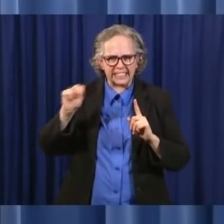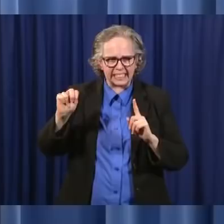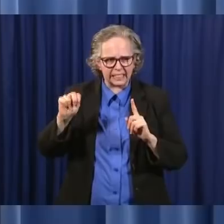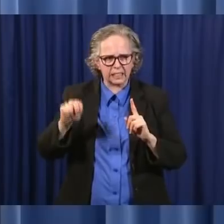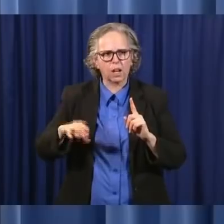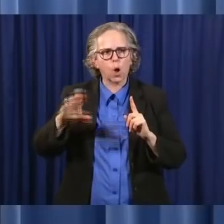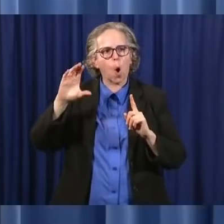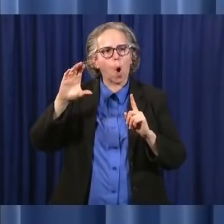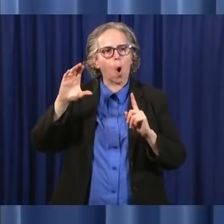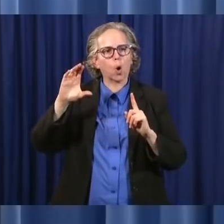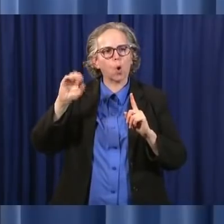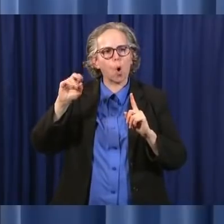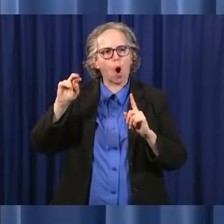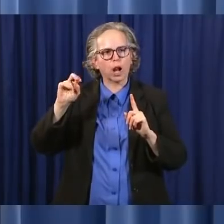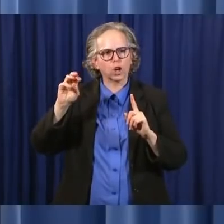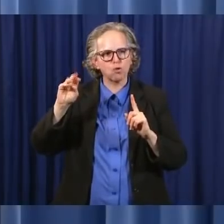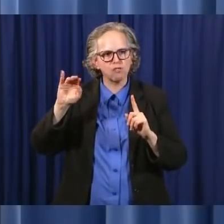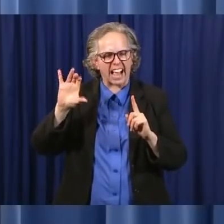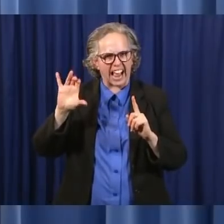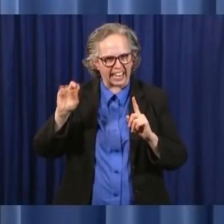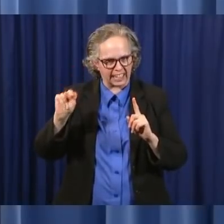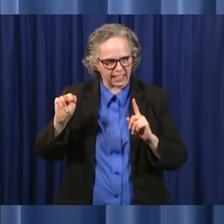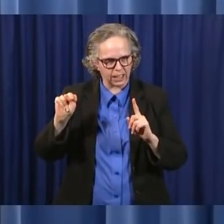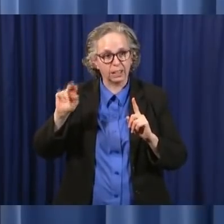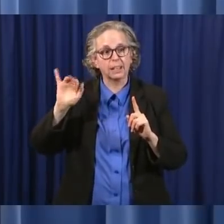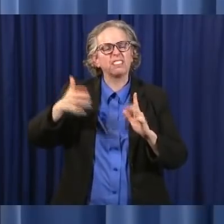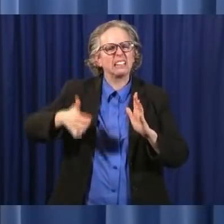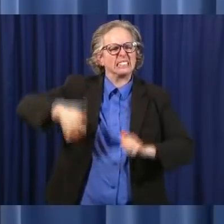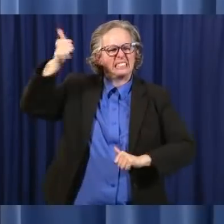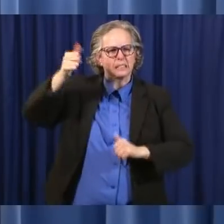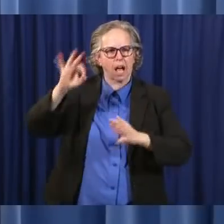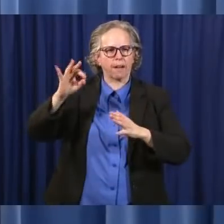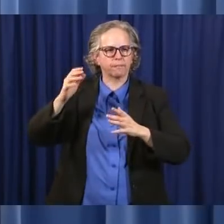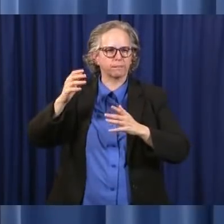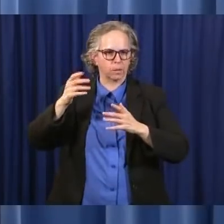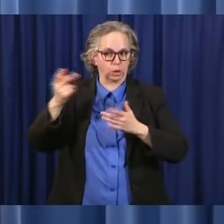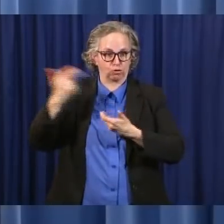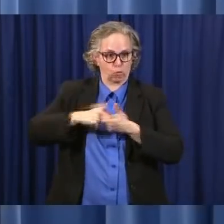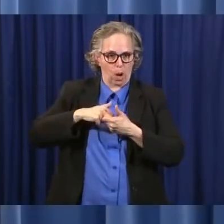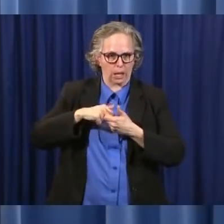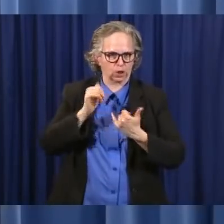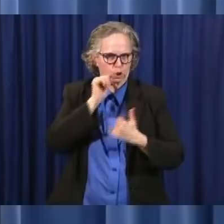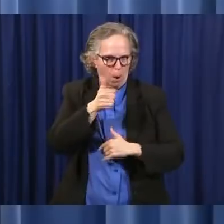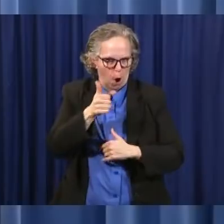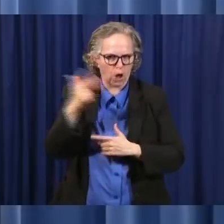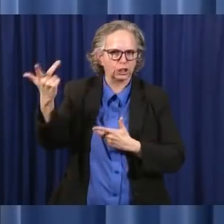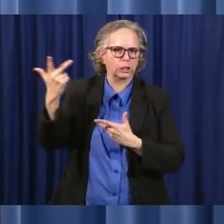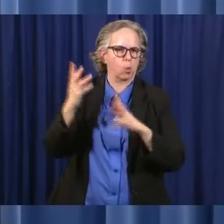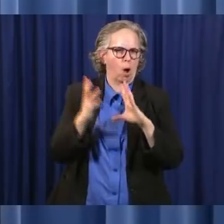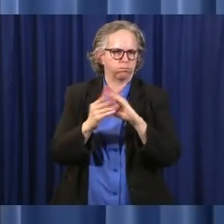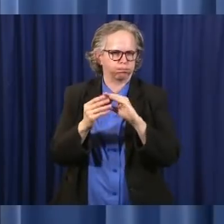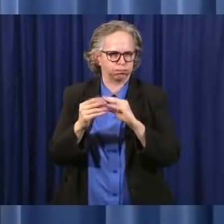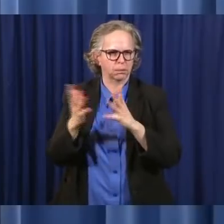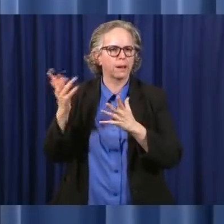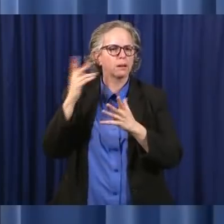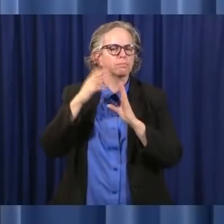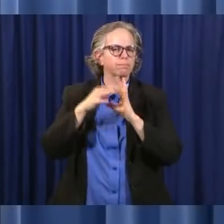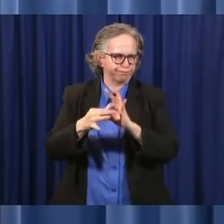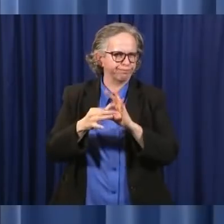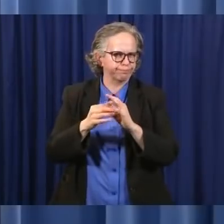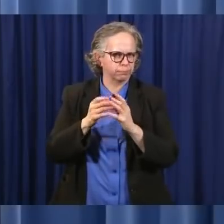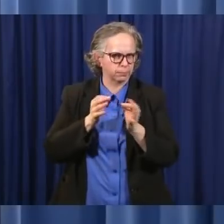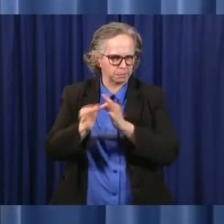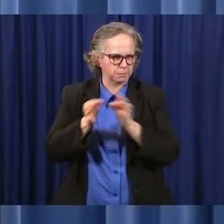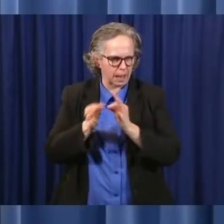is our director, coming actually in tomorrow, and she'll be Skyped in and really give a full report